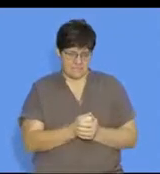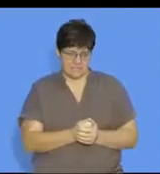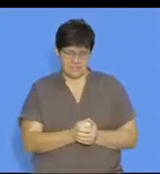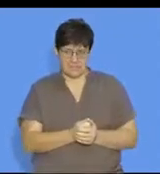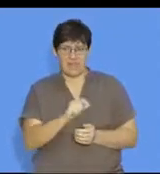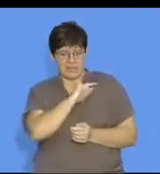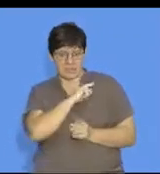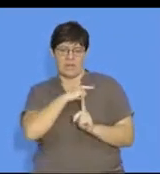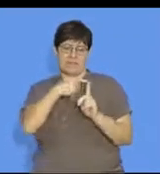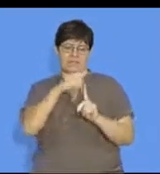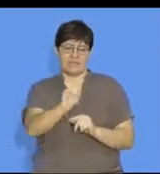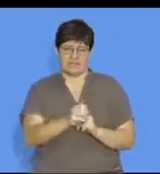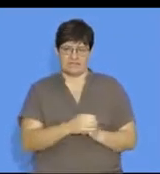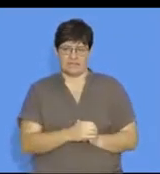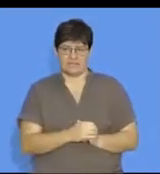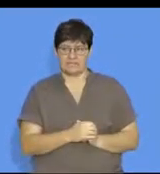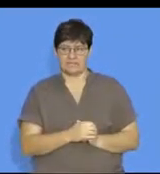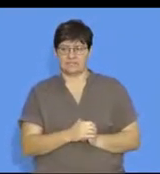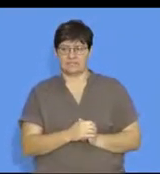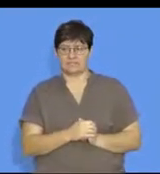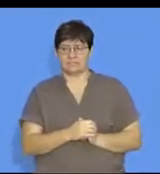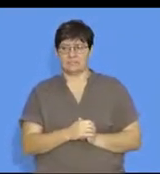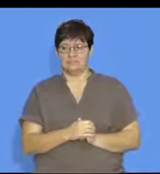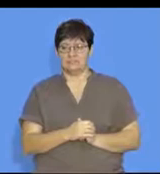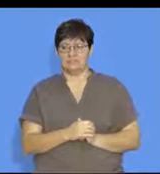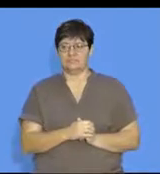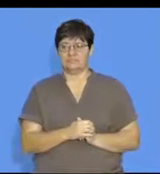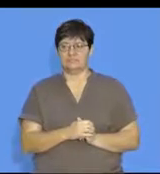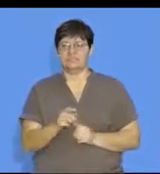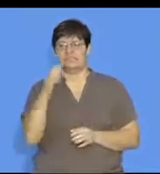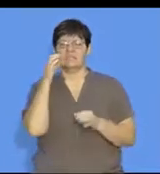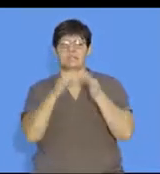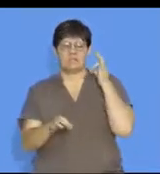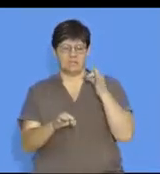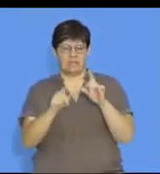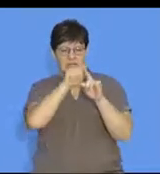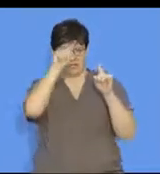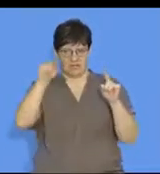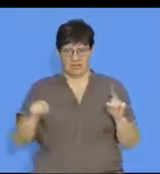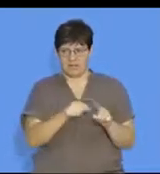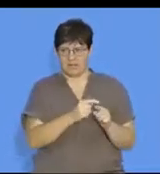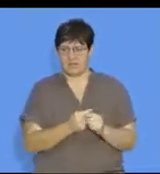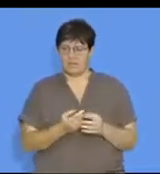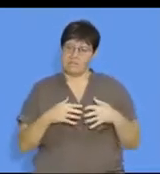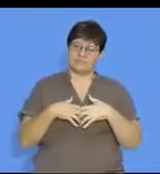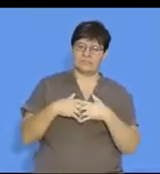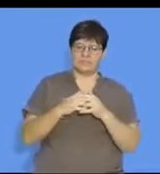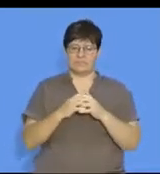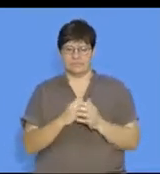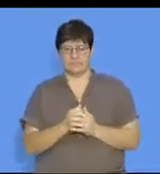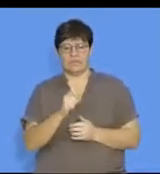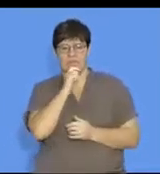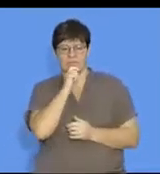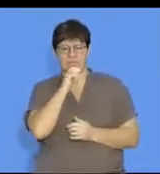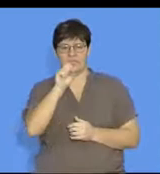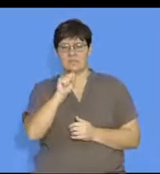okay? Hence the plus, okay? Right. And then here's a simple circuit that we've set up